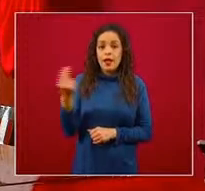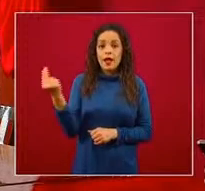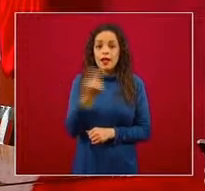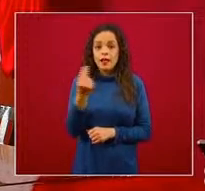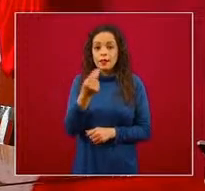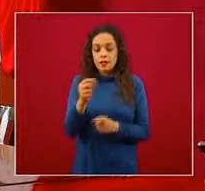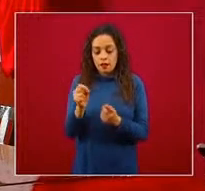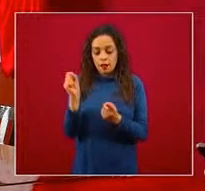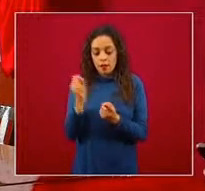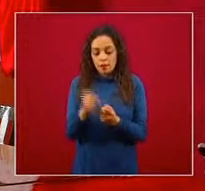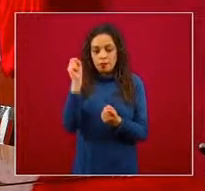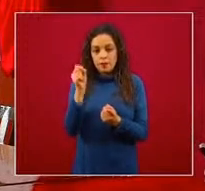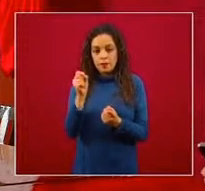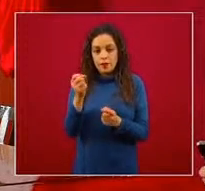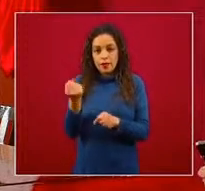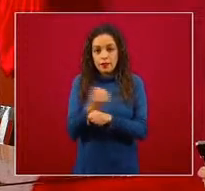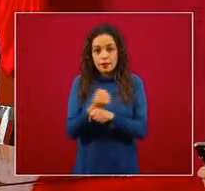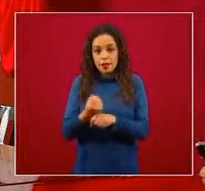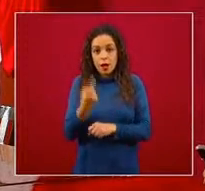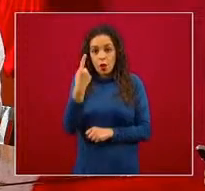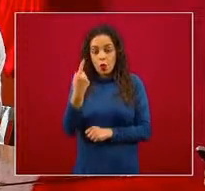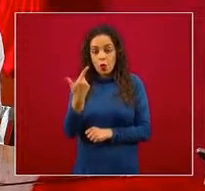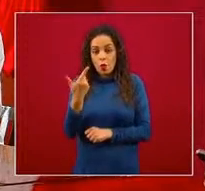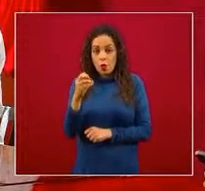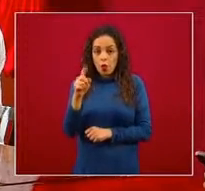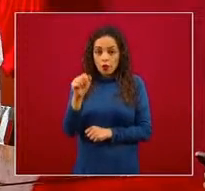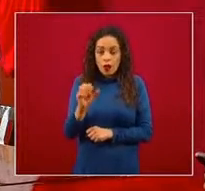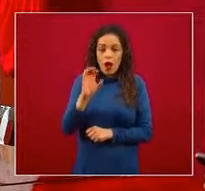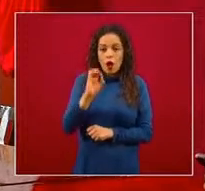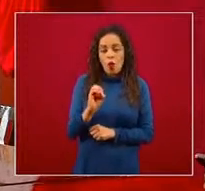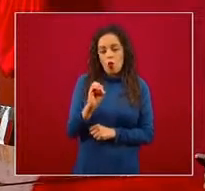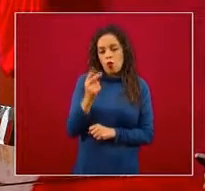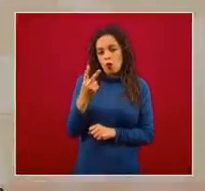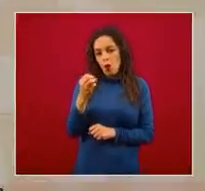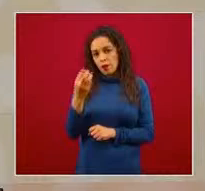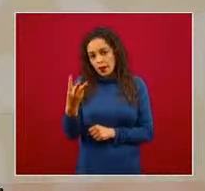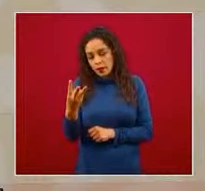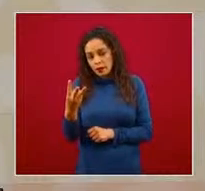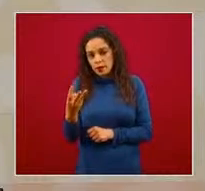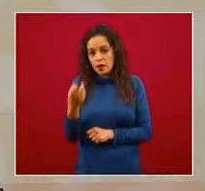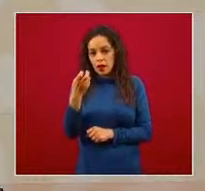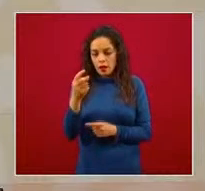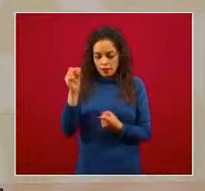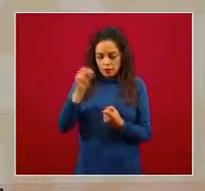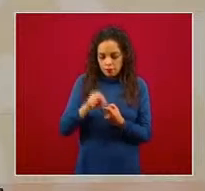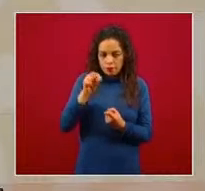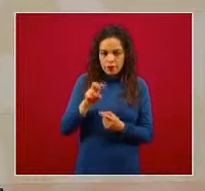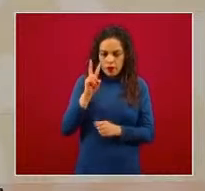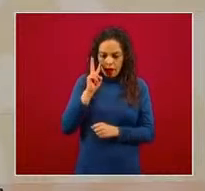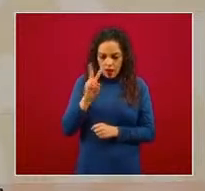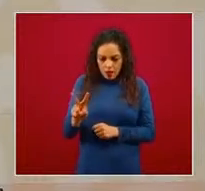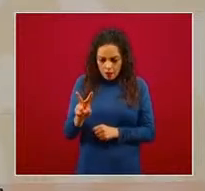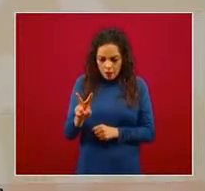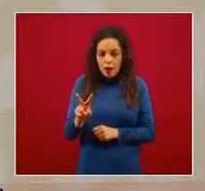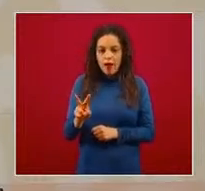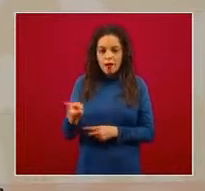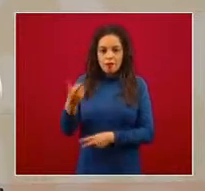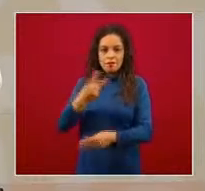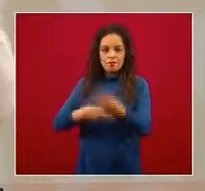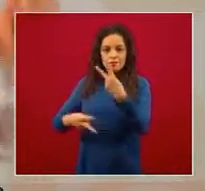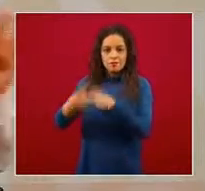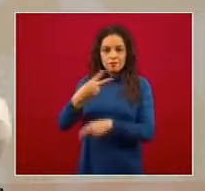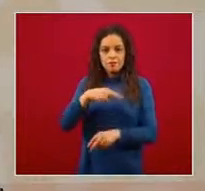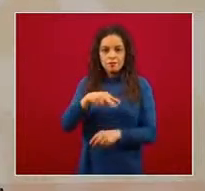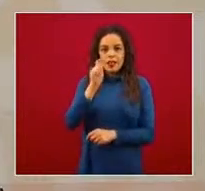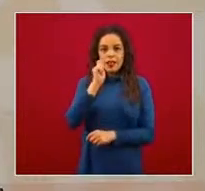will just pinch your finger, they will put the droplet of blood on the strip, and you'll get the reaction.